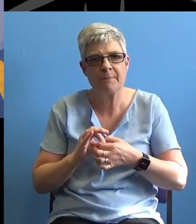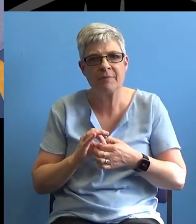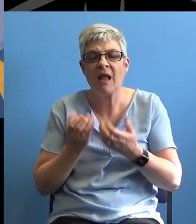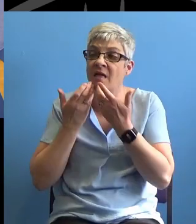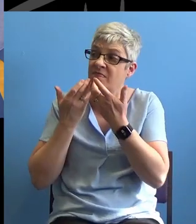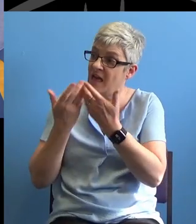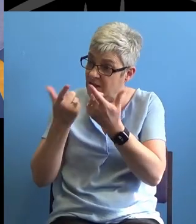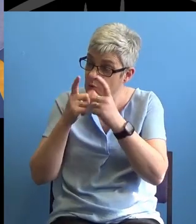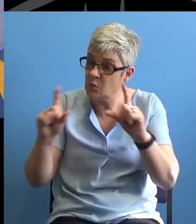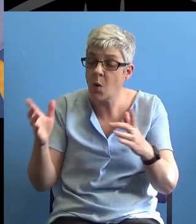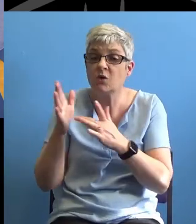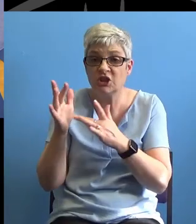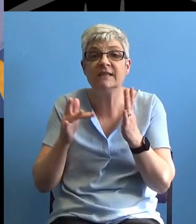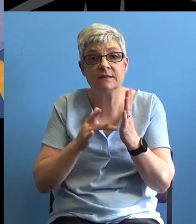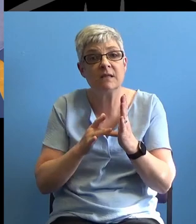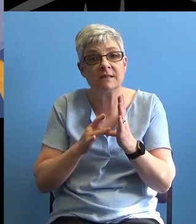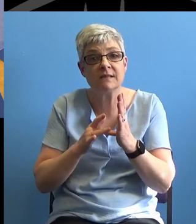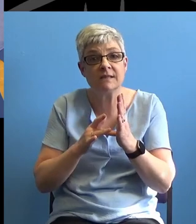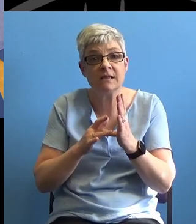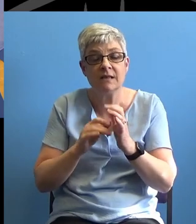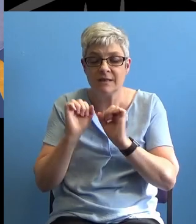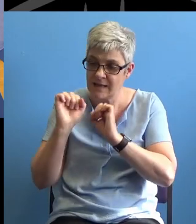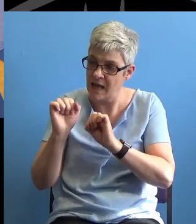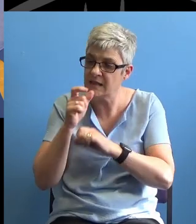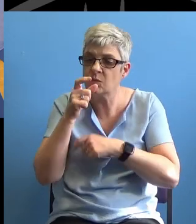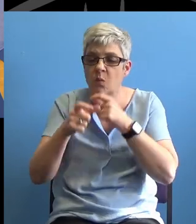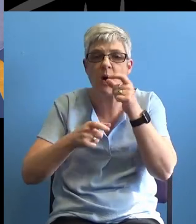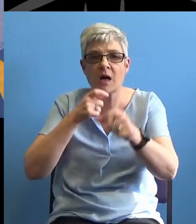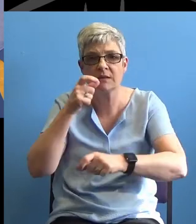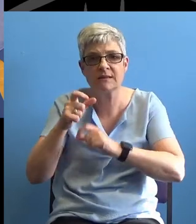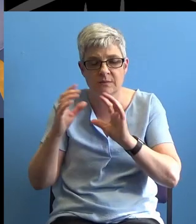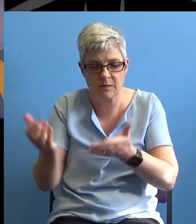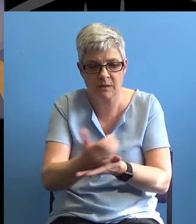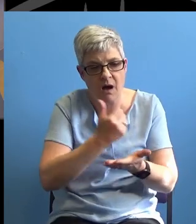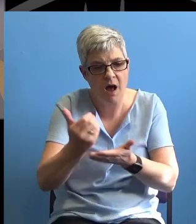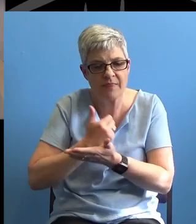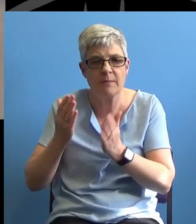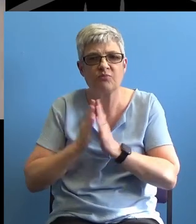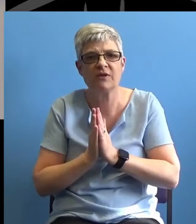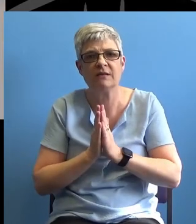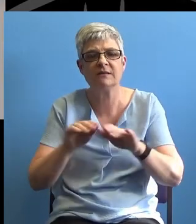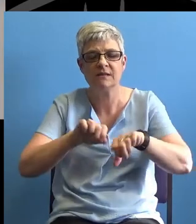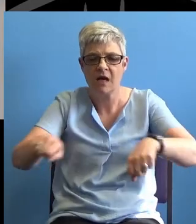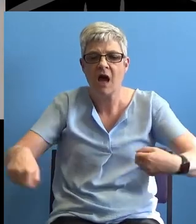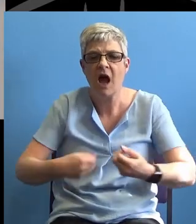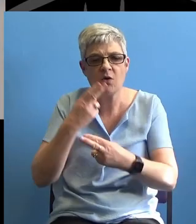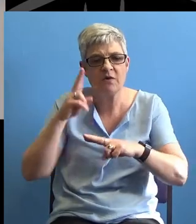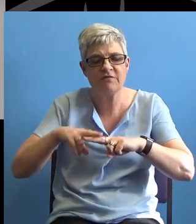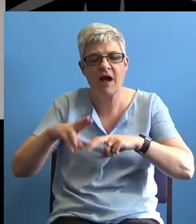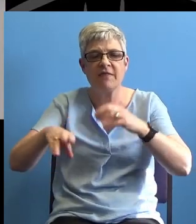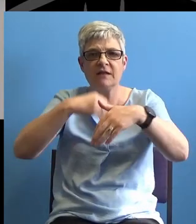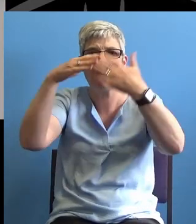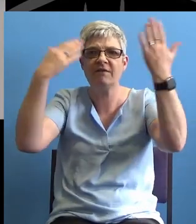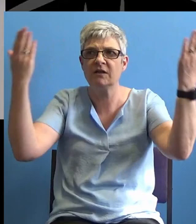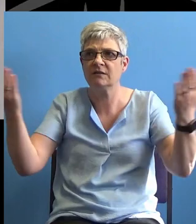Thank you, Lord Jesus, in whose words we gather up our prayers. Our Father in heaven,